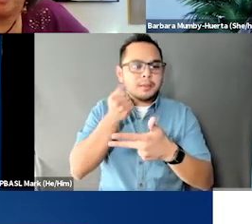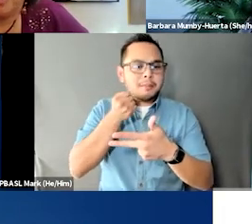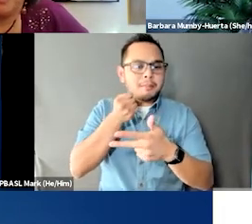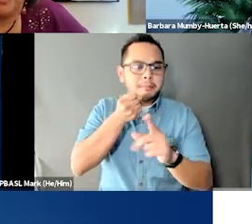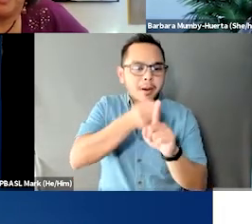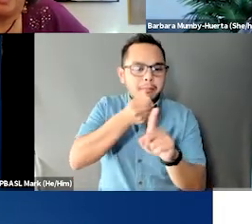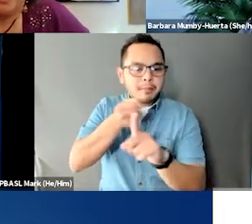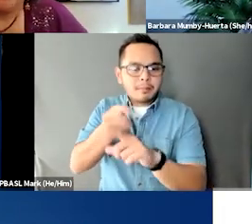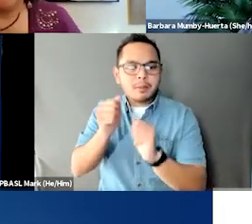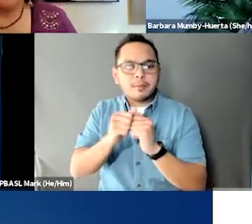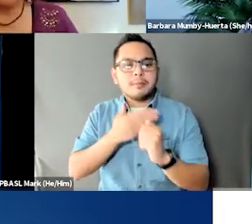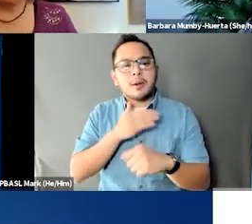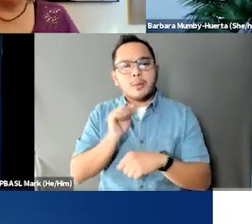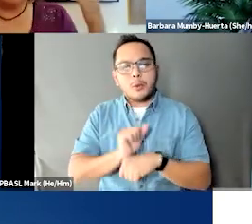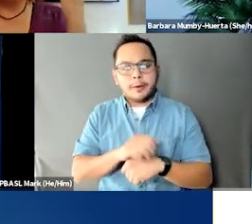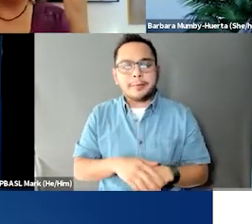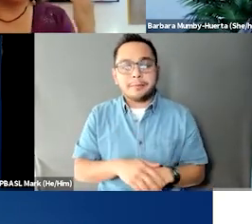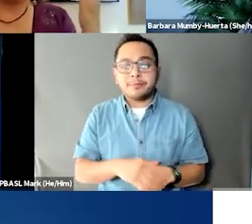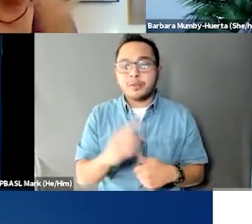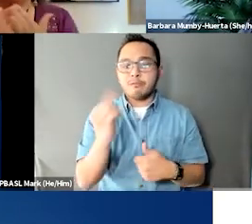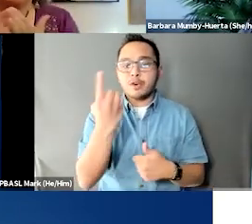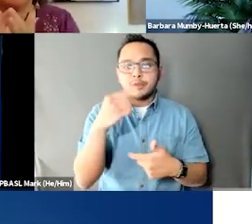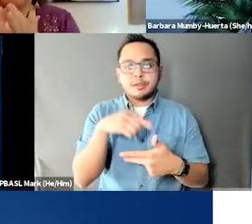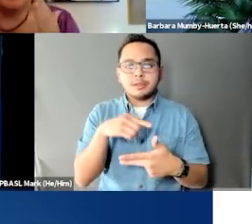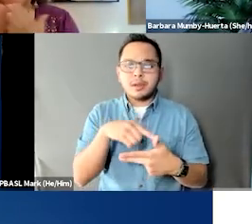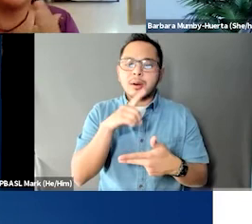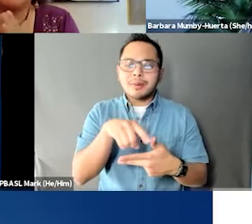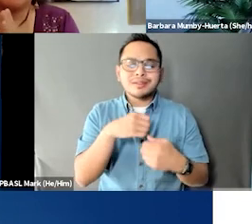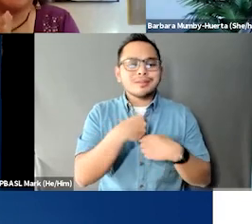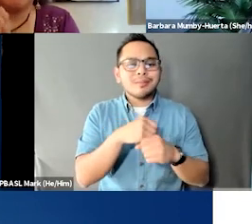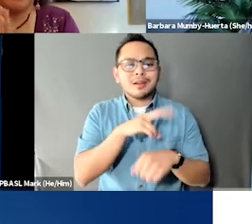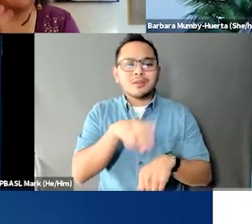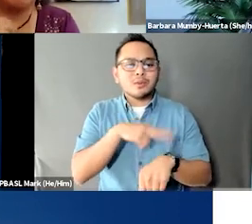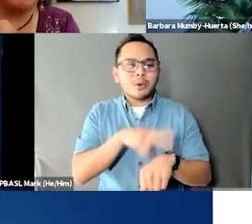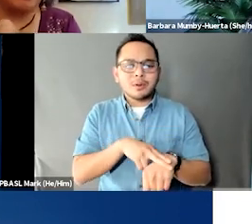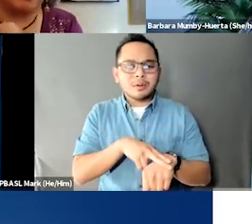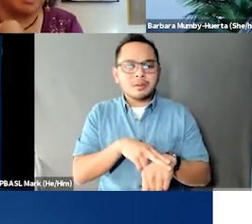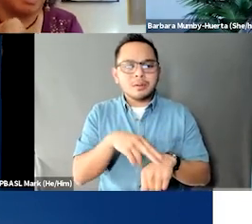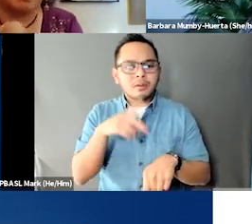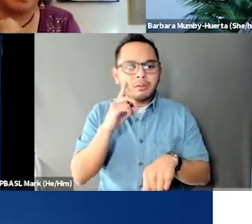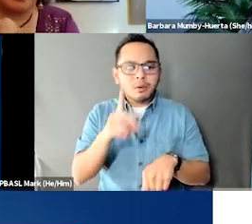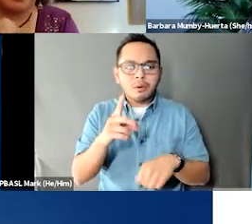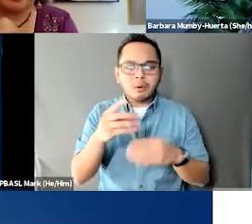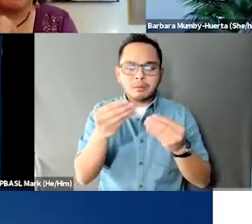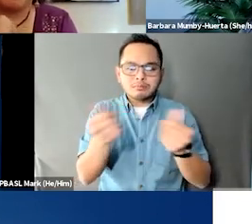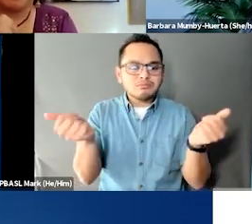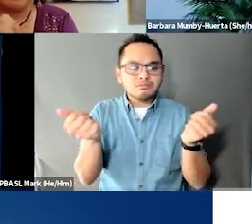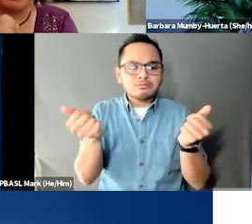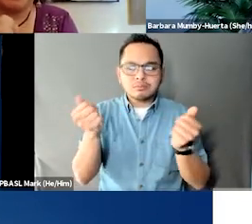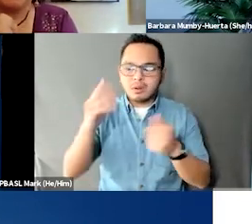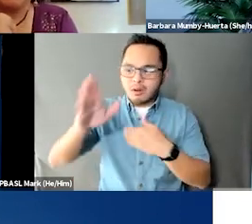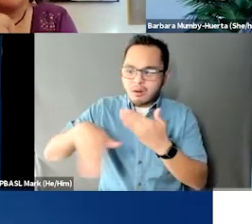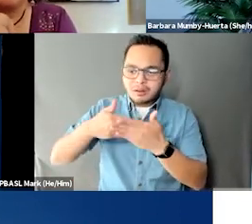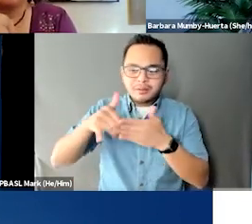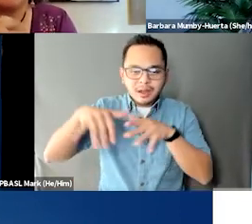the work I do. And one is we need to make it normal for us to be talking about the wounding from the colonization and the